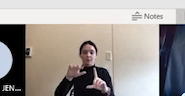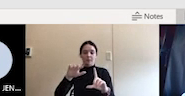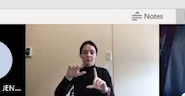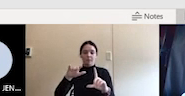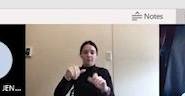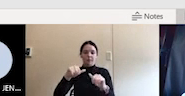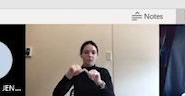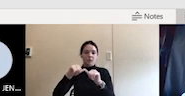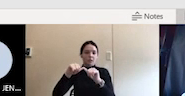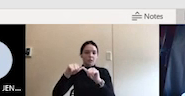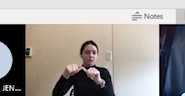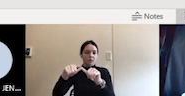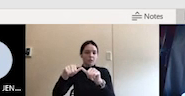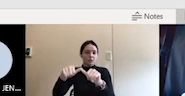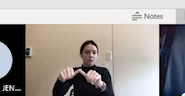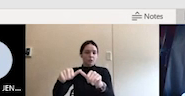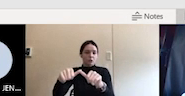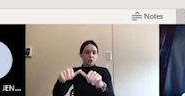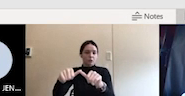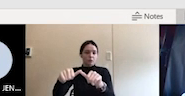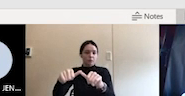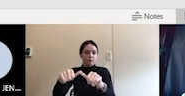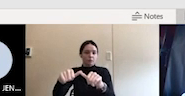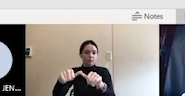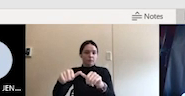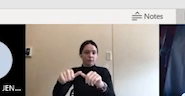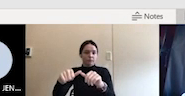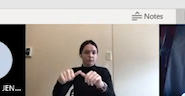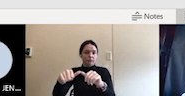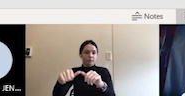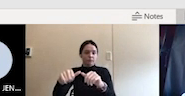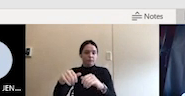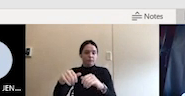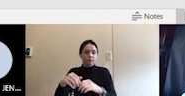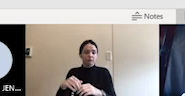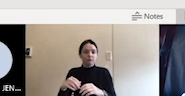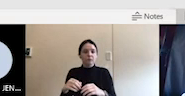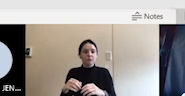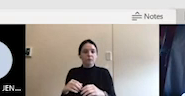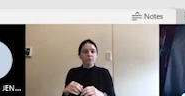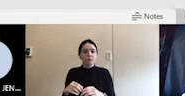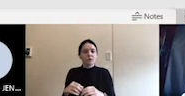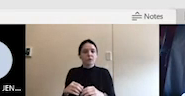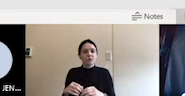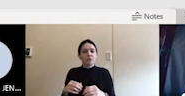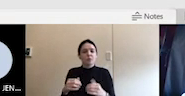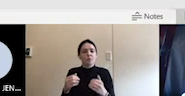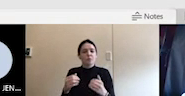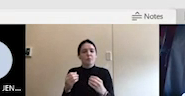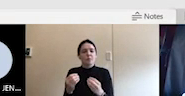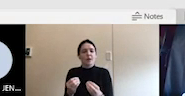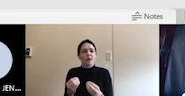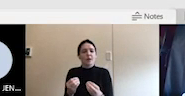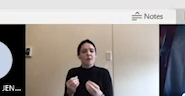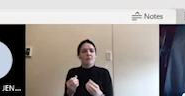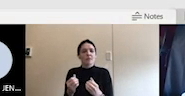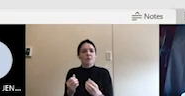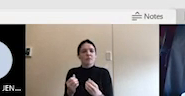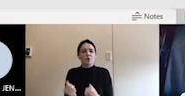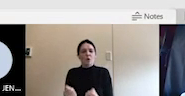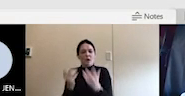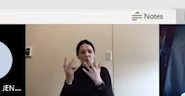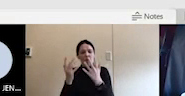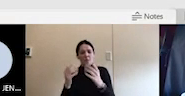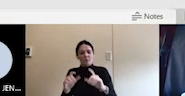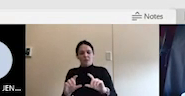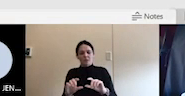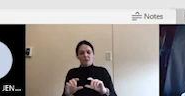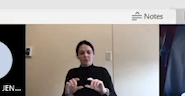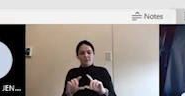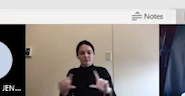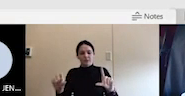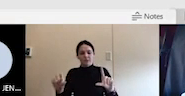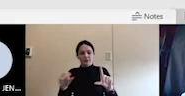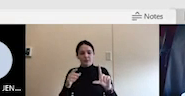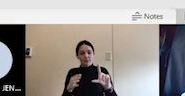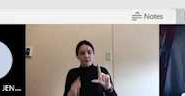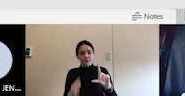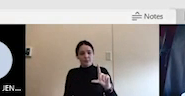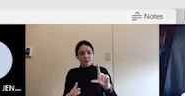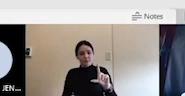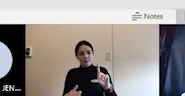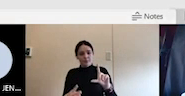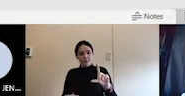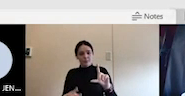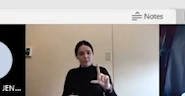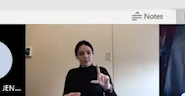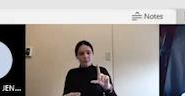spigot into the bucket, and the amount of water draining out of the hole at the bottom of the bucket is the same, because the level of water in the